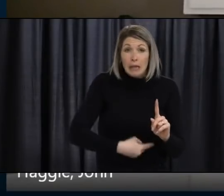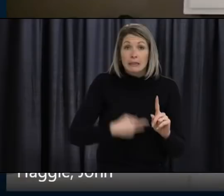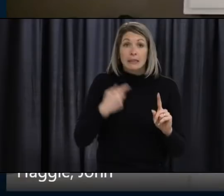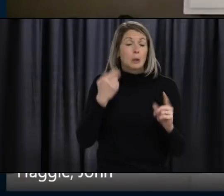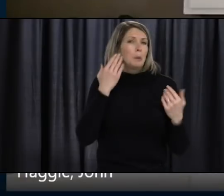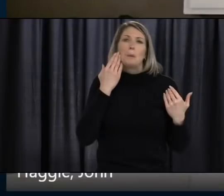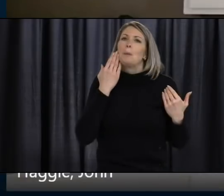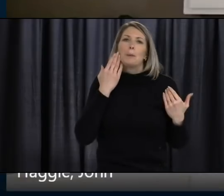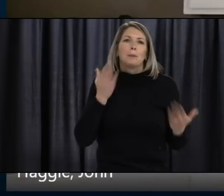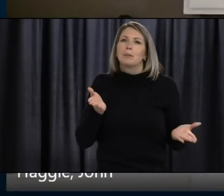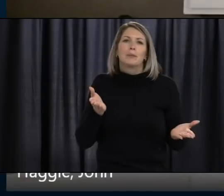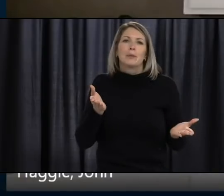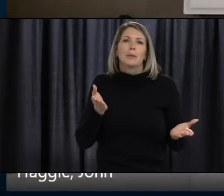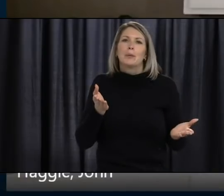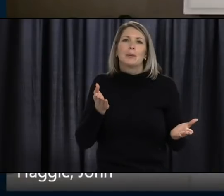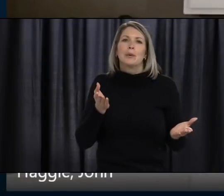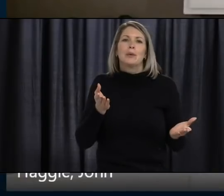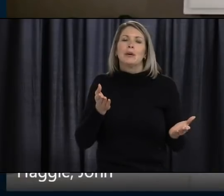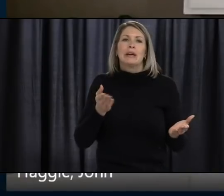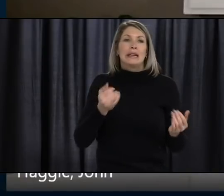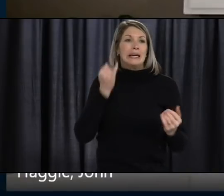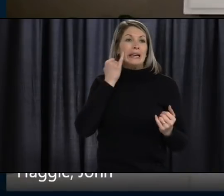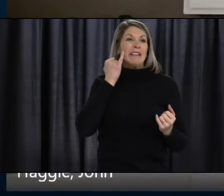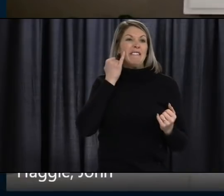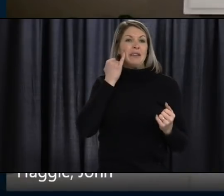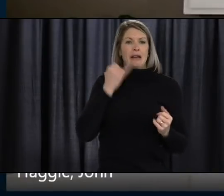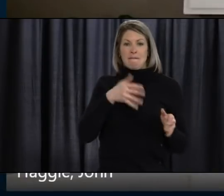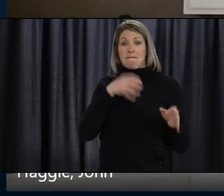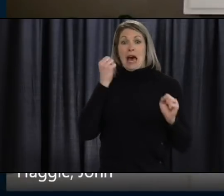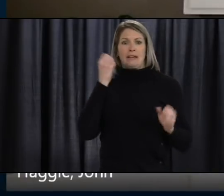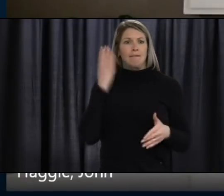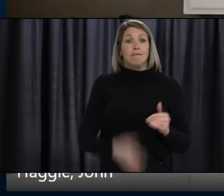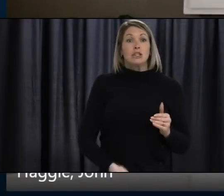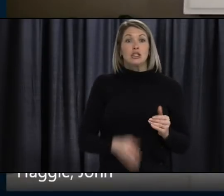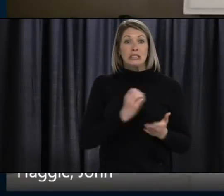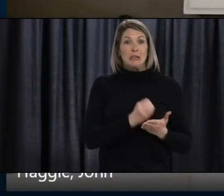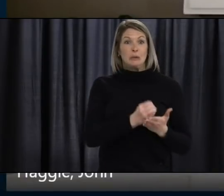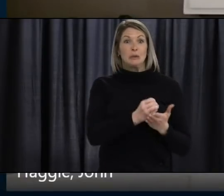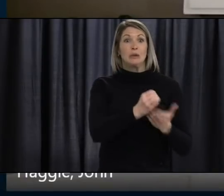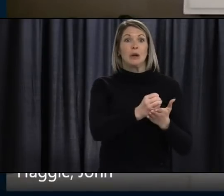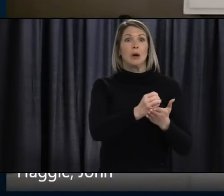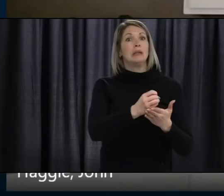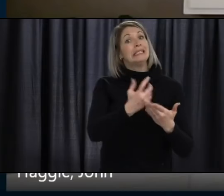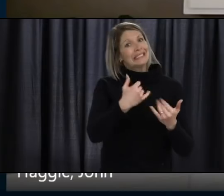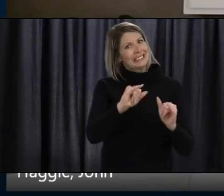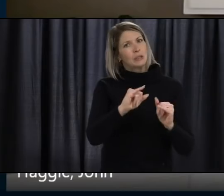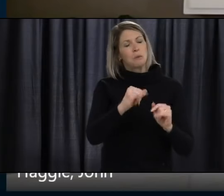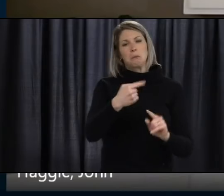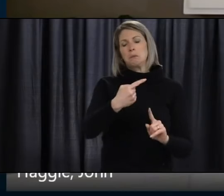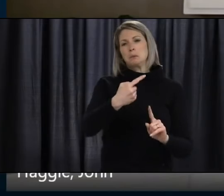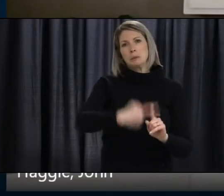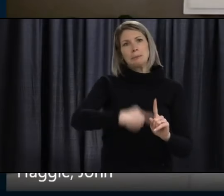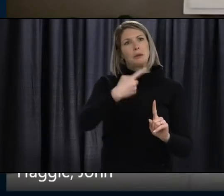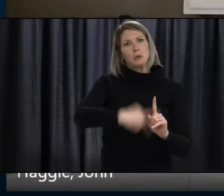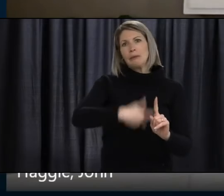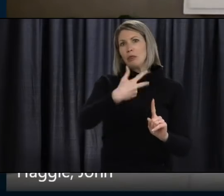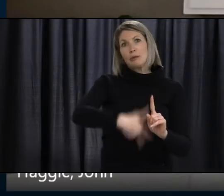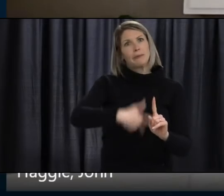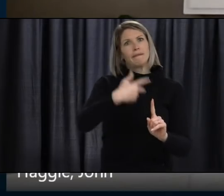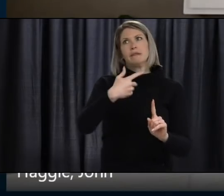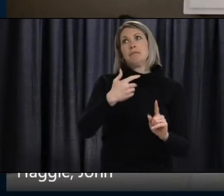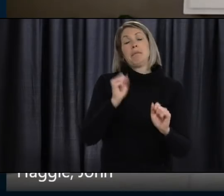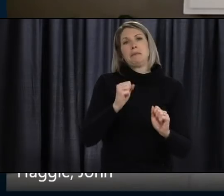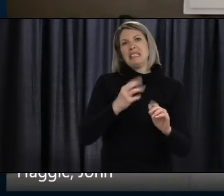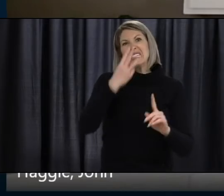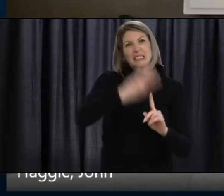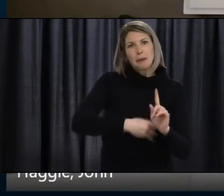or accelerated circumstances. You're still looking at months before any substantive trials will be available in this country.